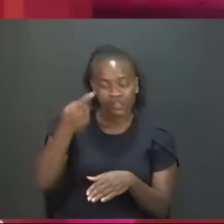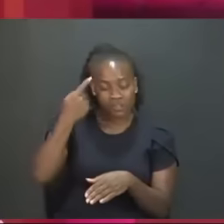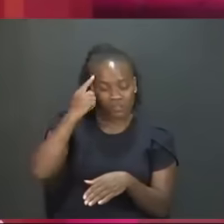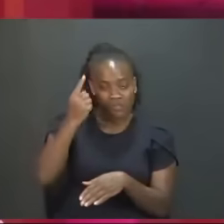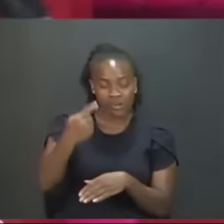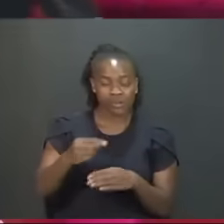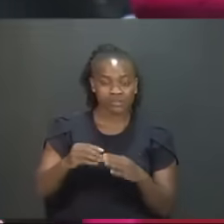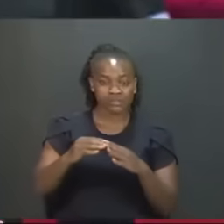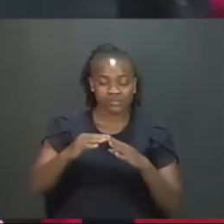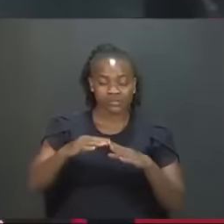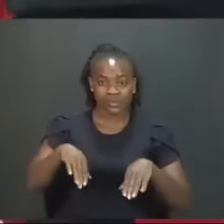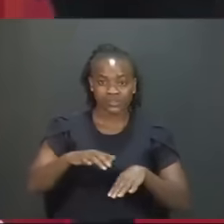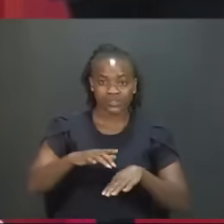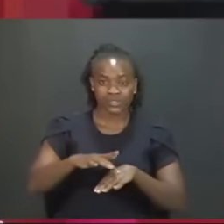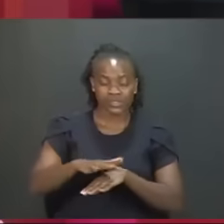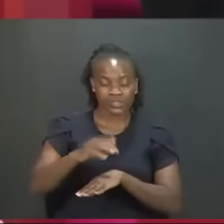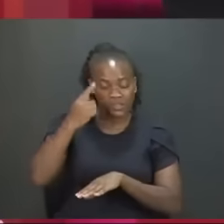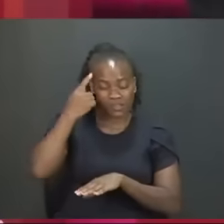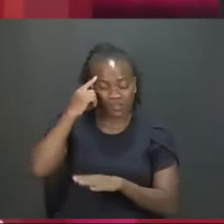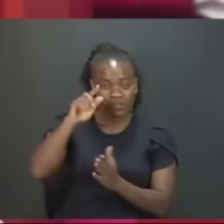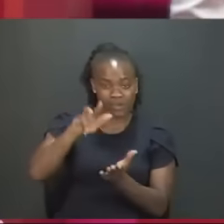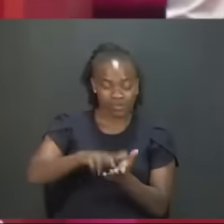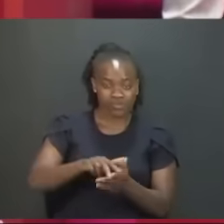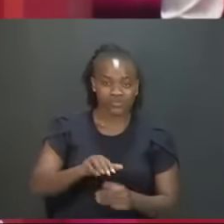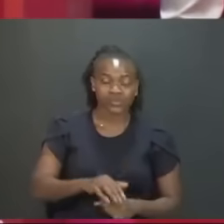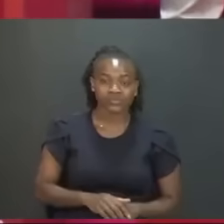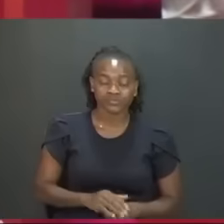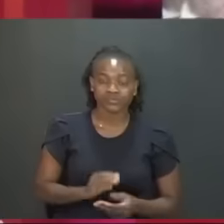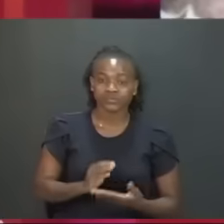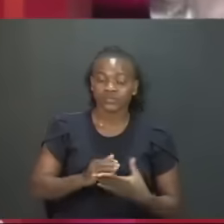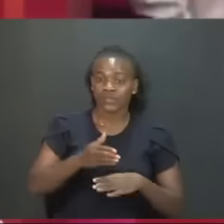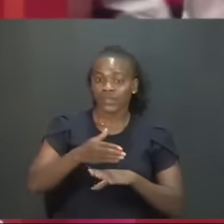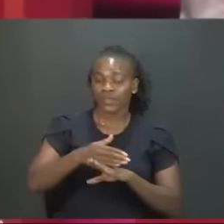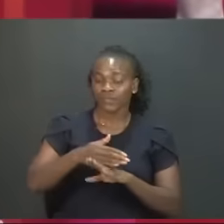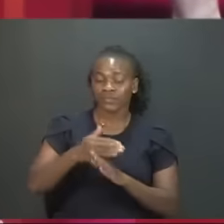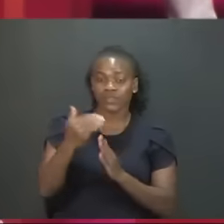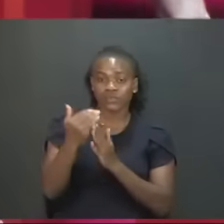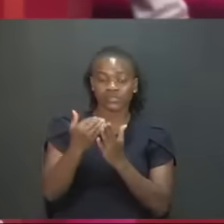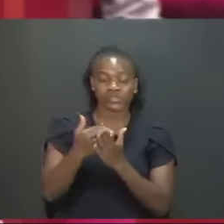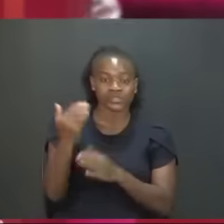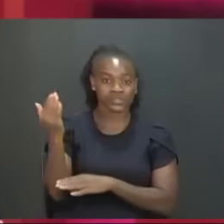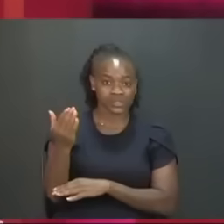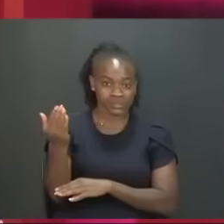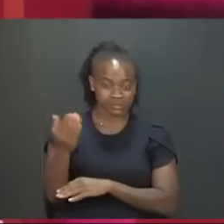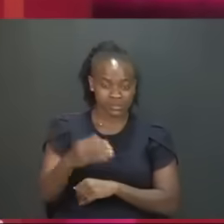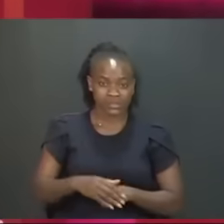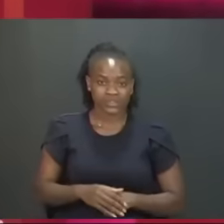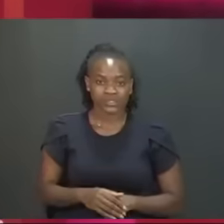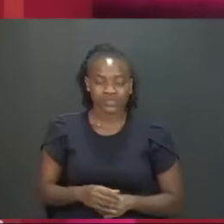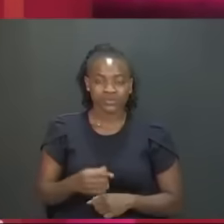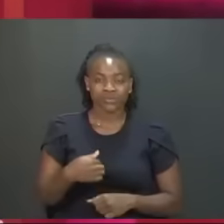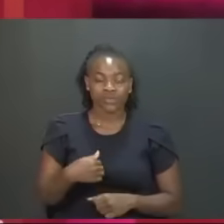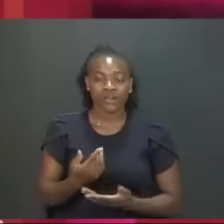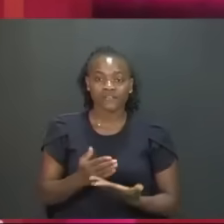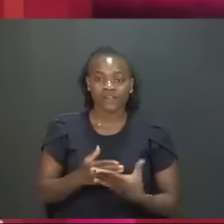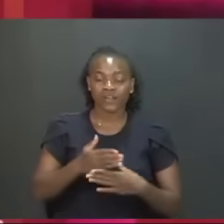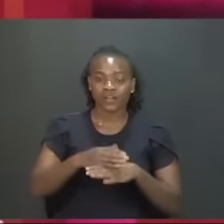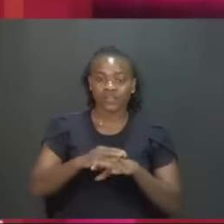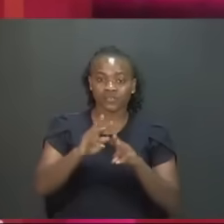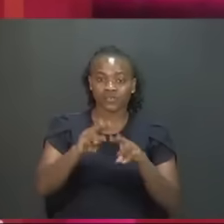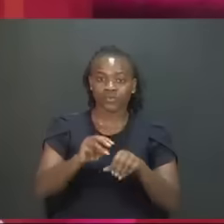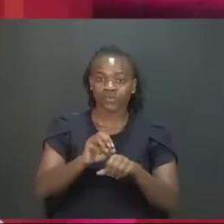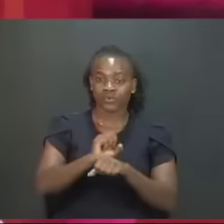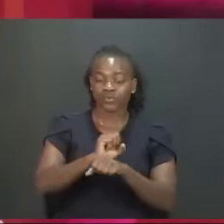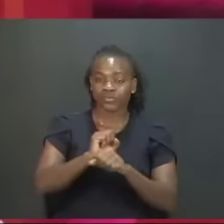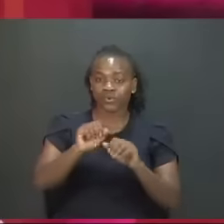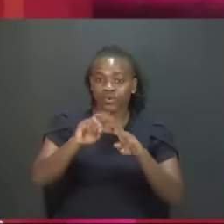workshop. Mr. Speaker, in view of the presentation of the budget statement and economic policy of government, a post-budget workshop will be scheduled